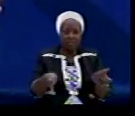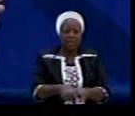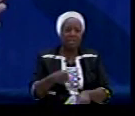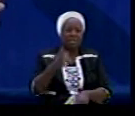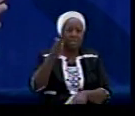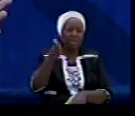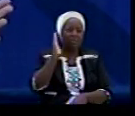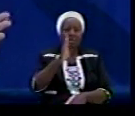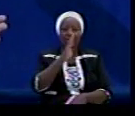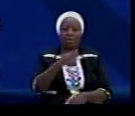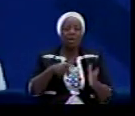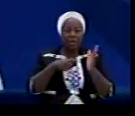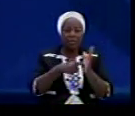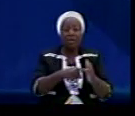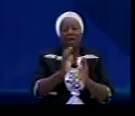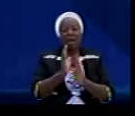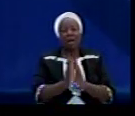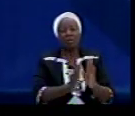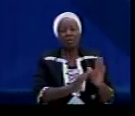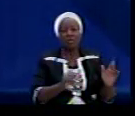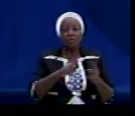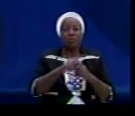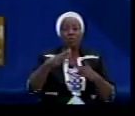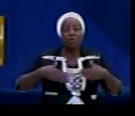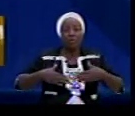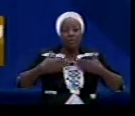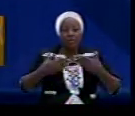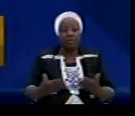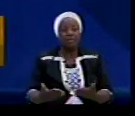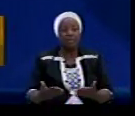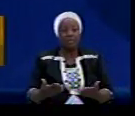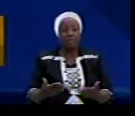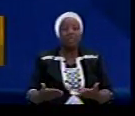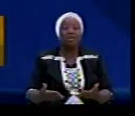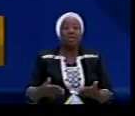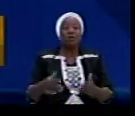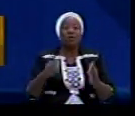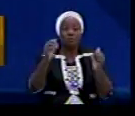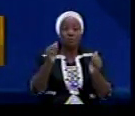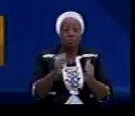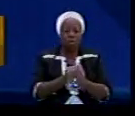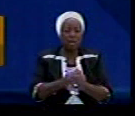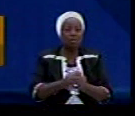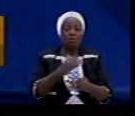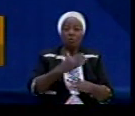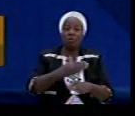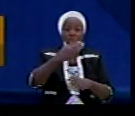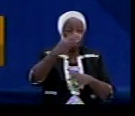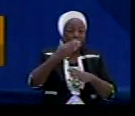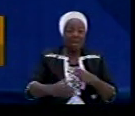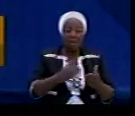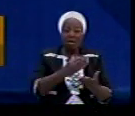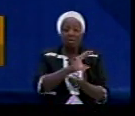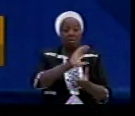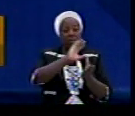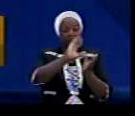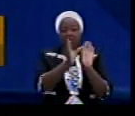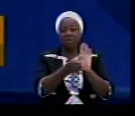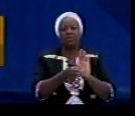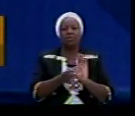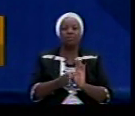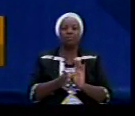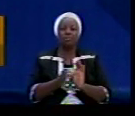manifestation, according to your confession, with wholesome conversion.